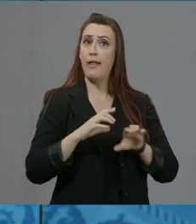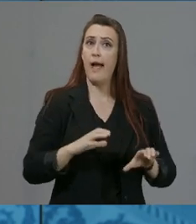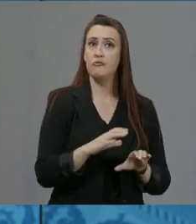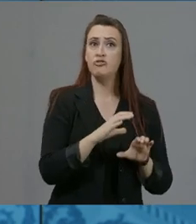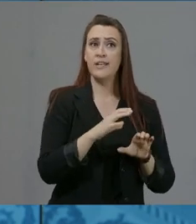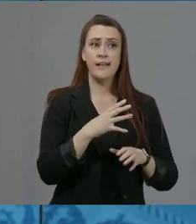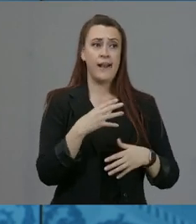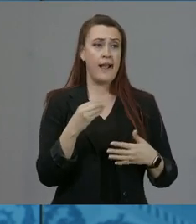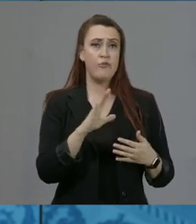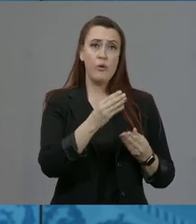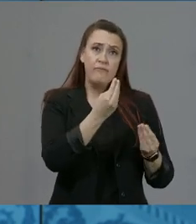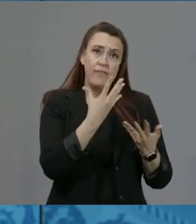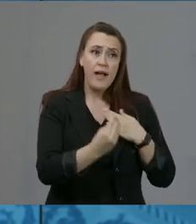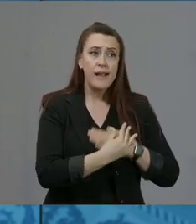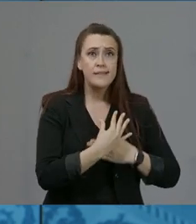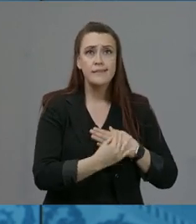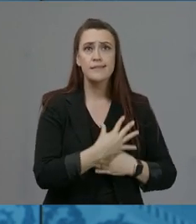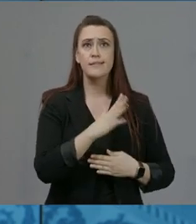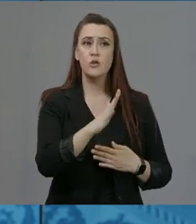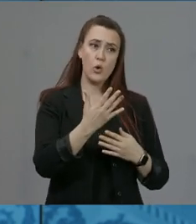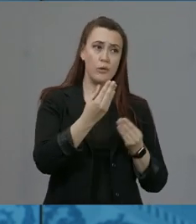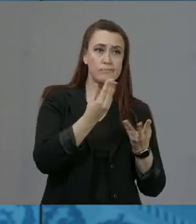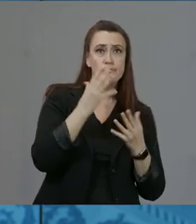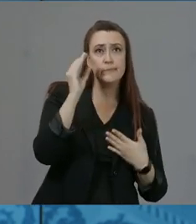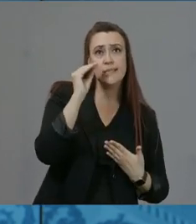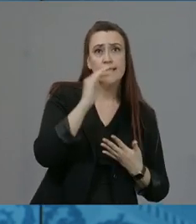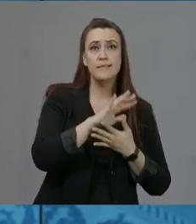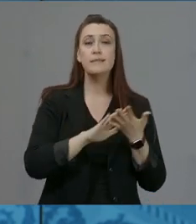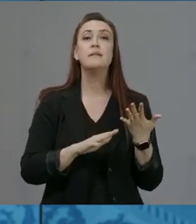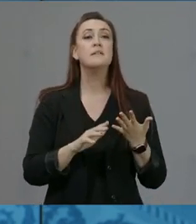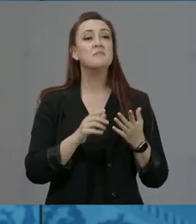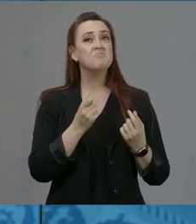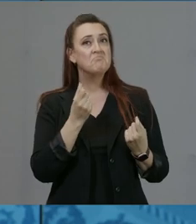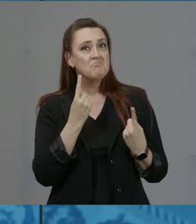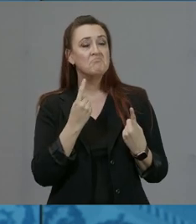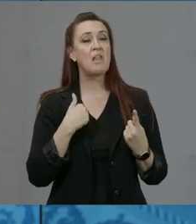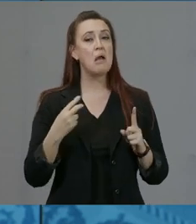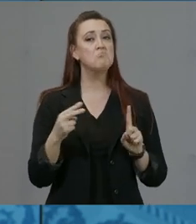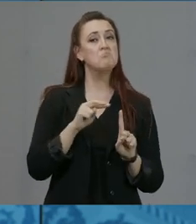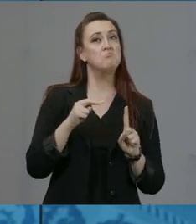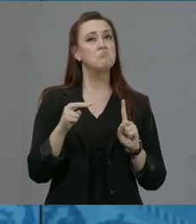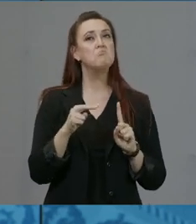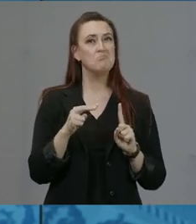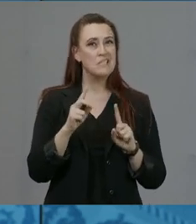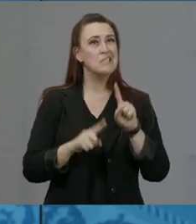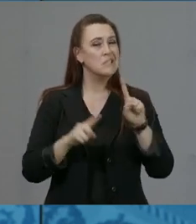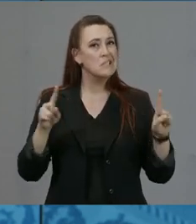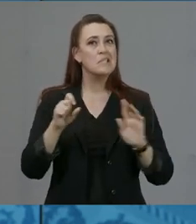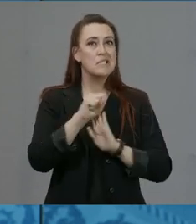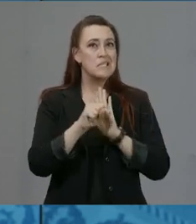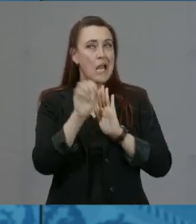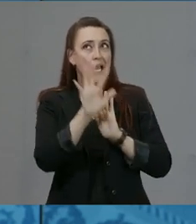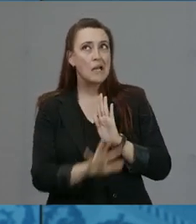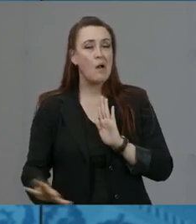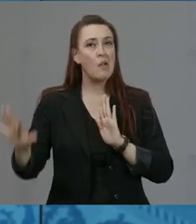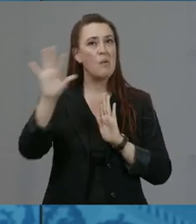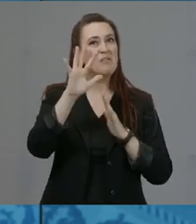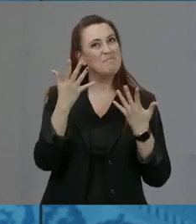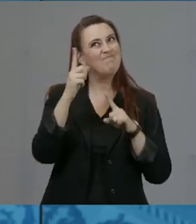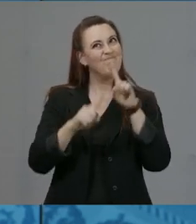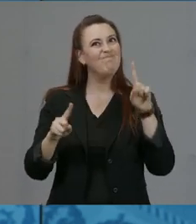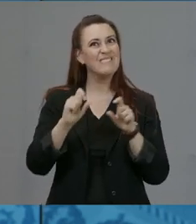for advice and counsel. I also know that there are different things in different parts of the state. In terms